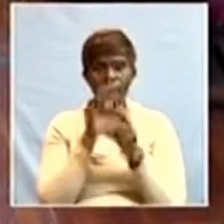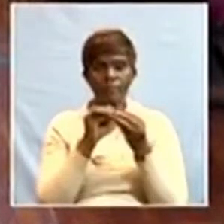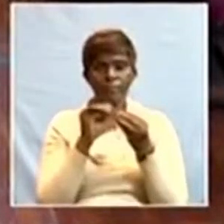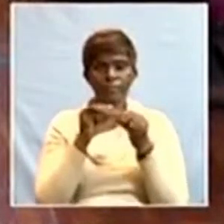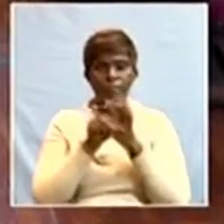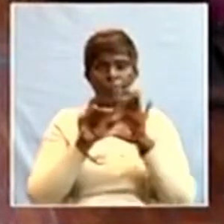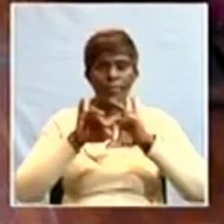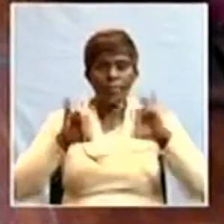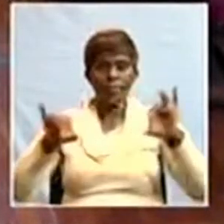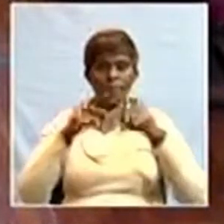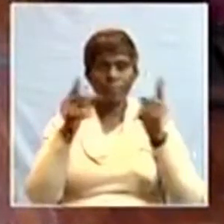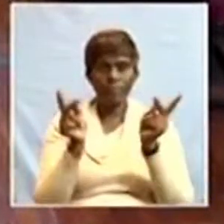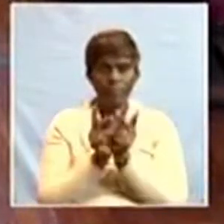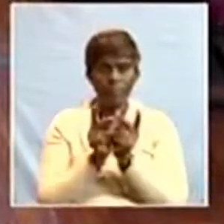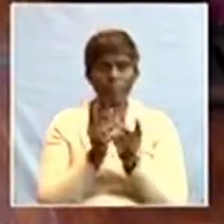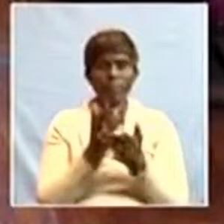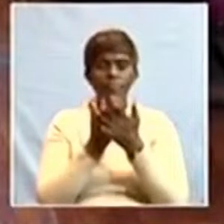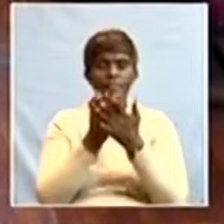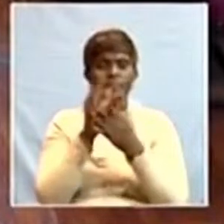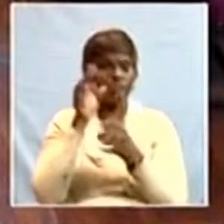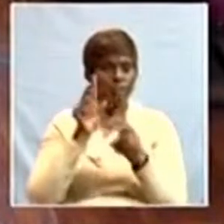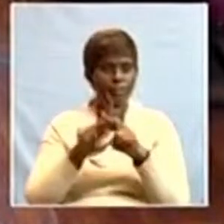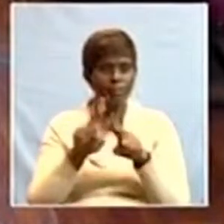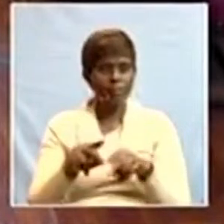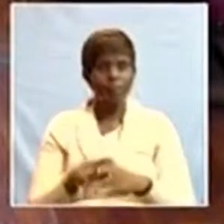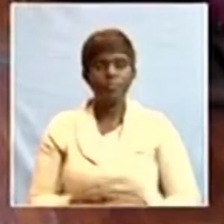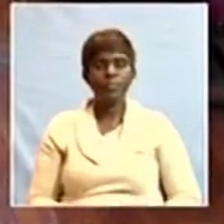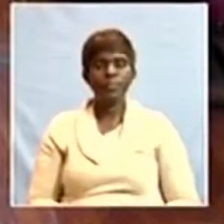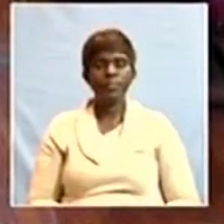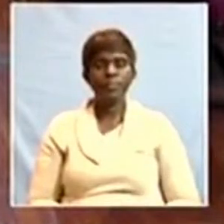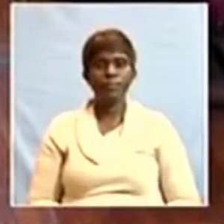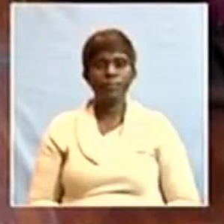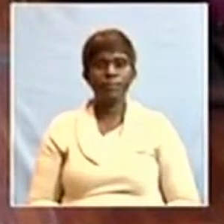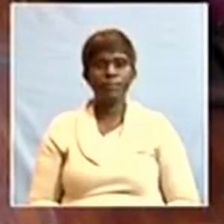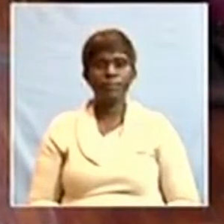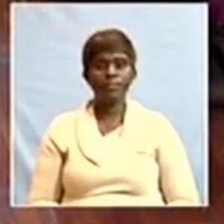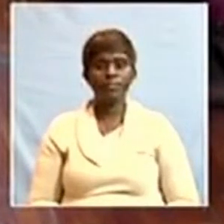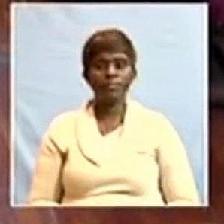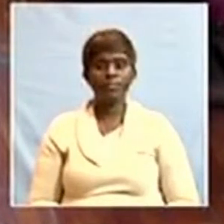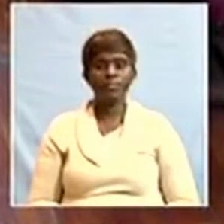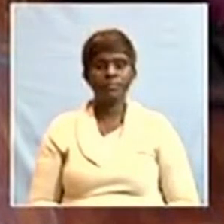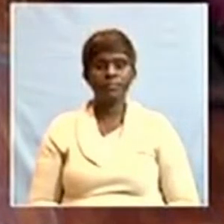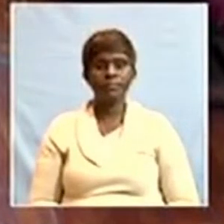separate locations. I submit. Honorable Mwira, follow-up question.